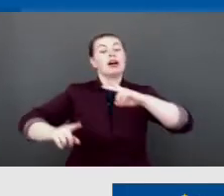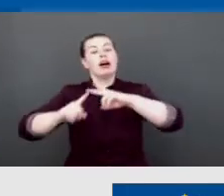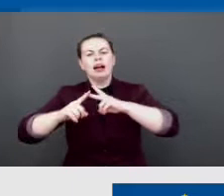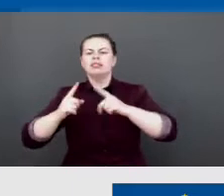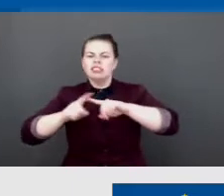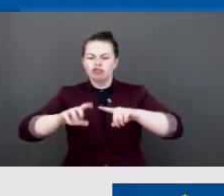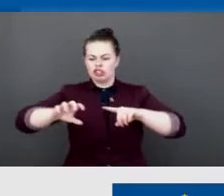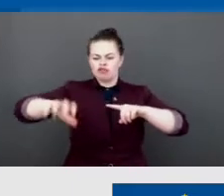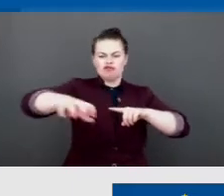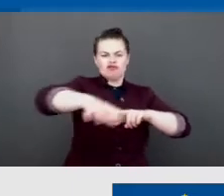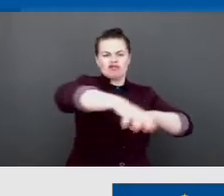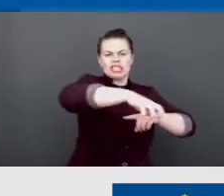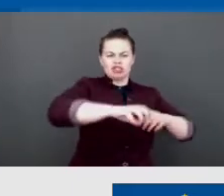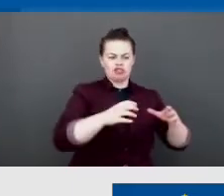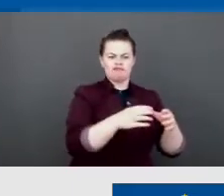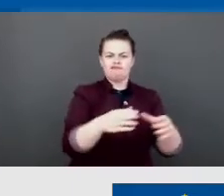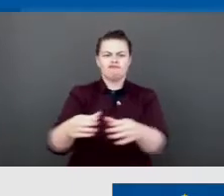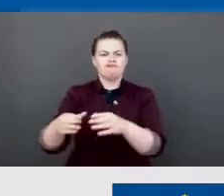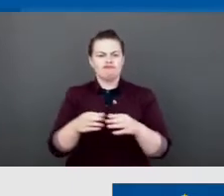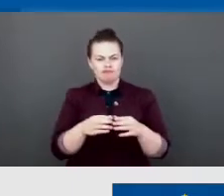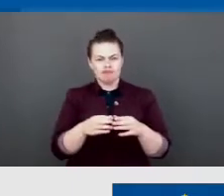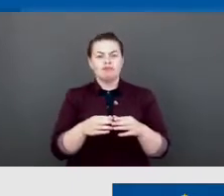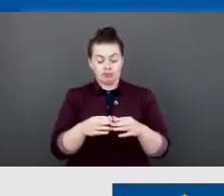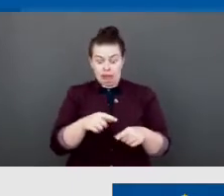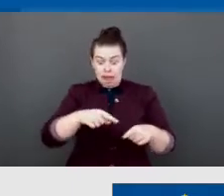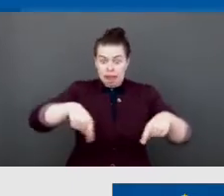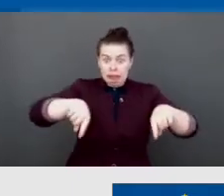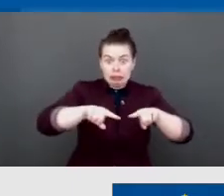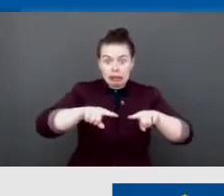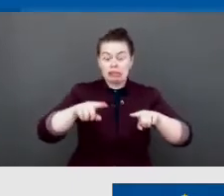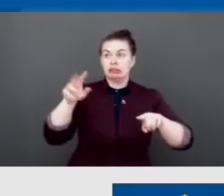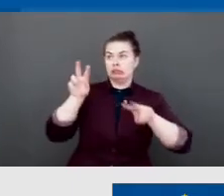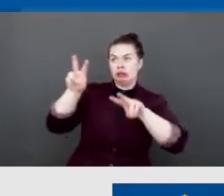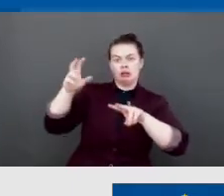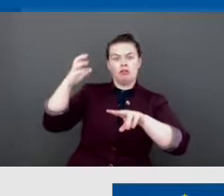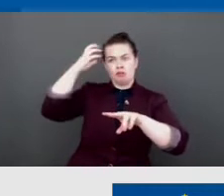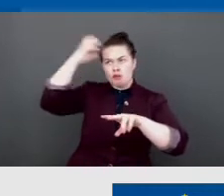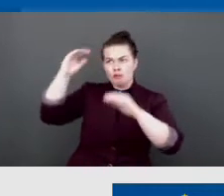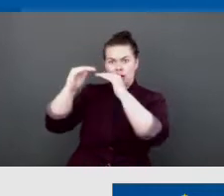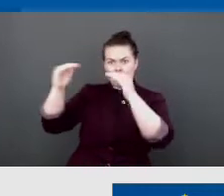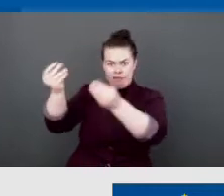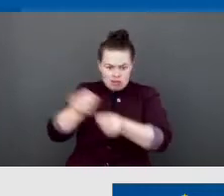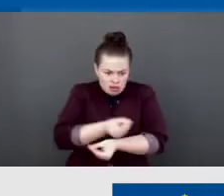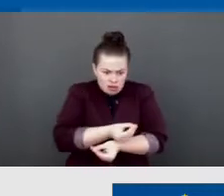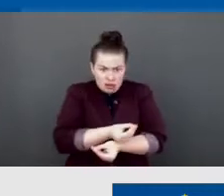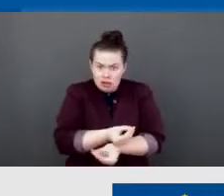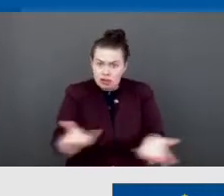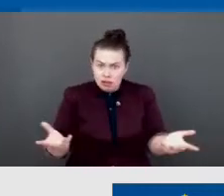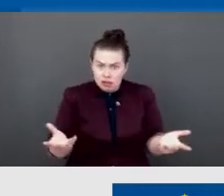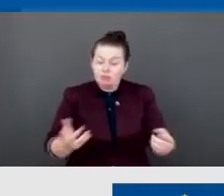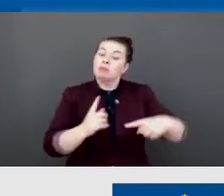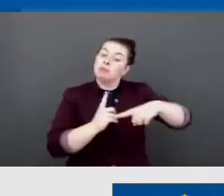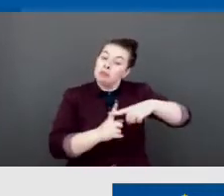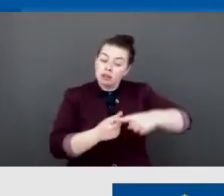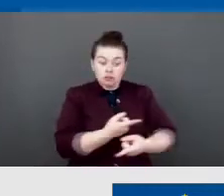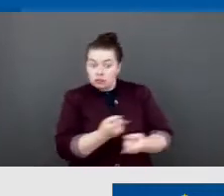and respective regional delegations. Each regional delegation represents the national politics level on regional